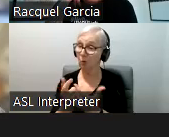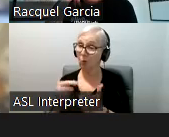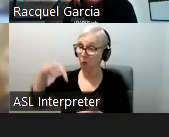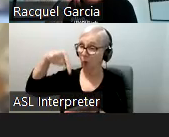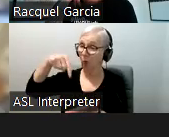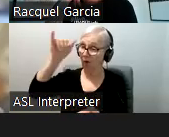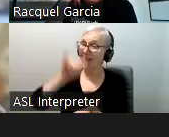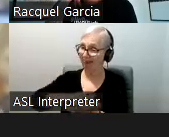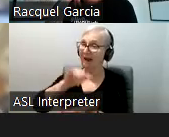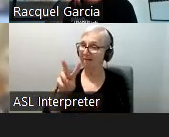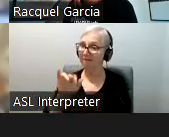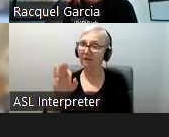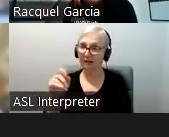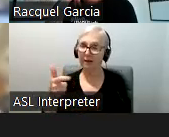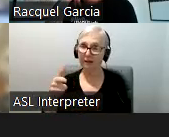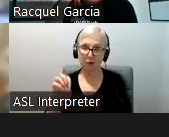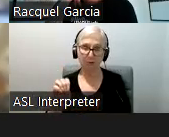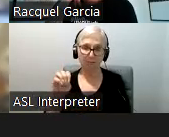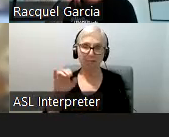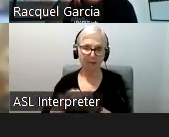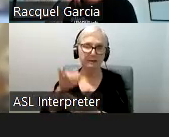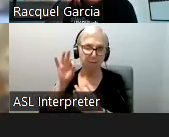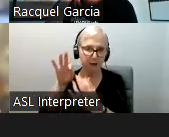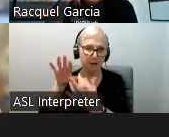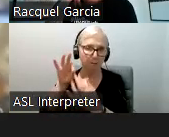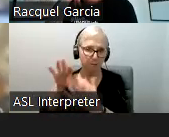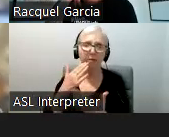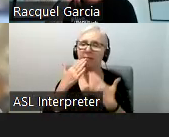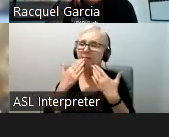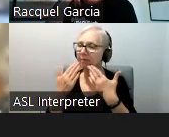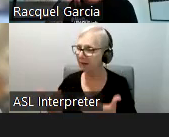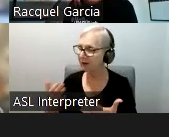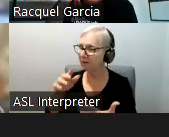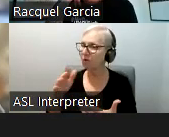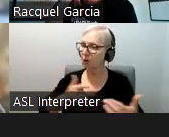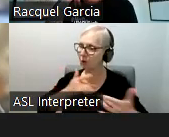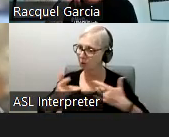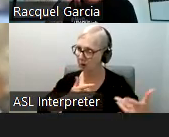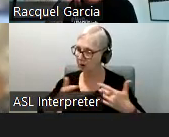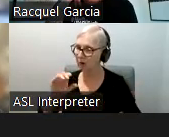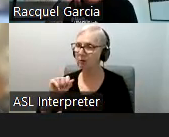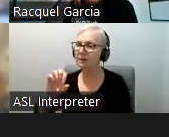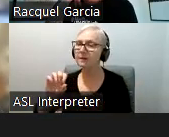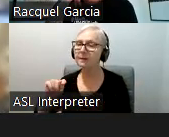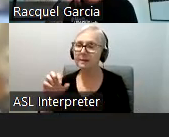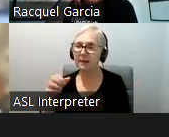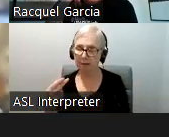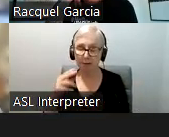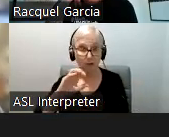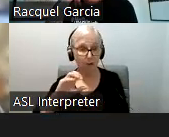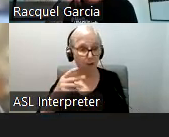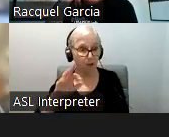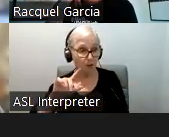change. So I just want to put my input in on that. But thank you for your concern, Seth. If Chelsea